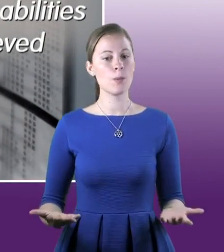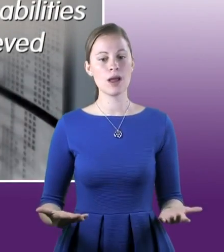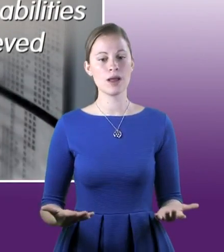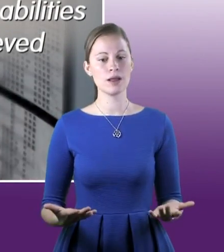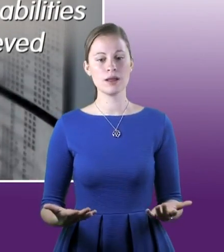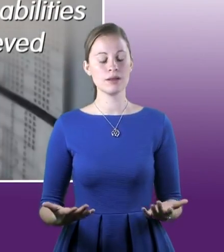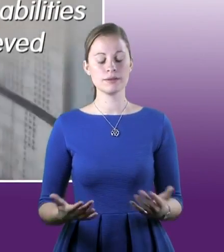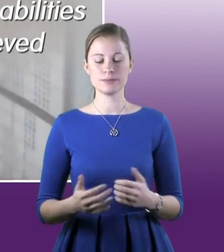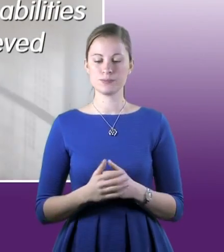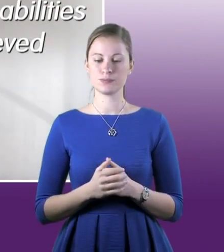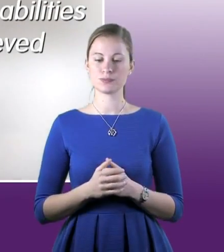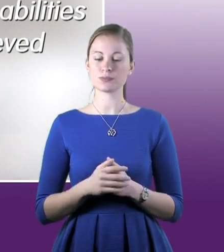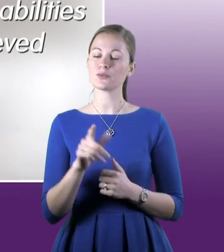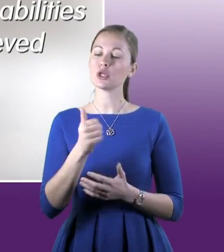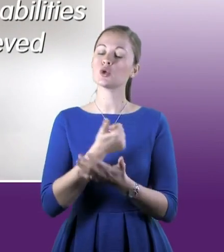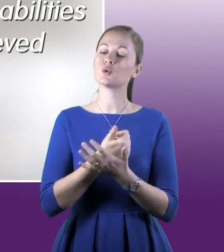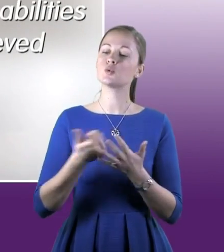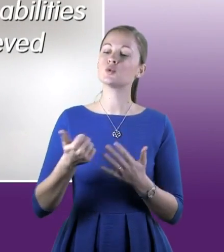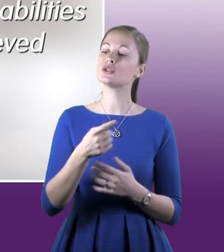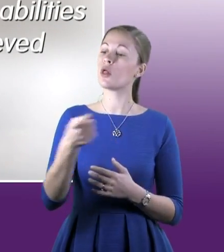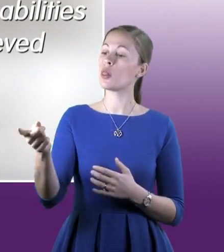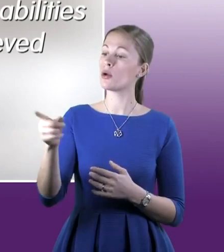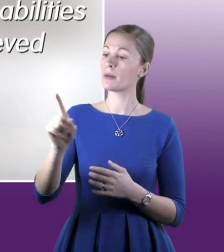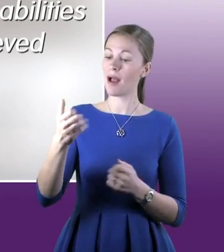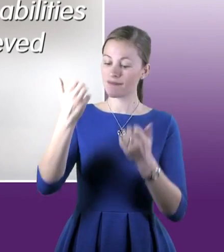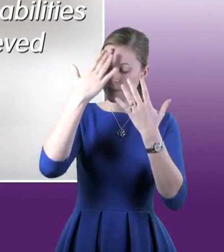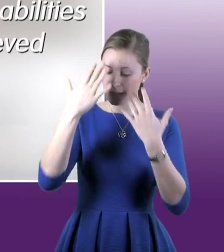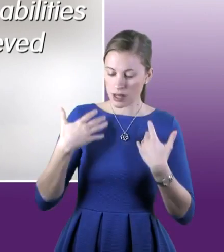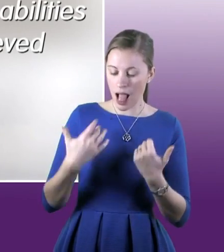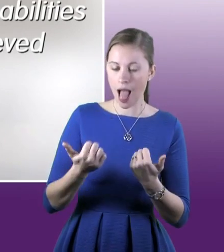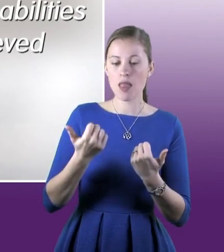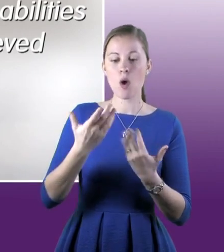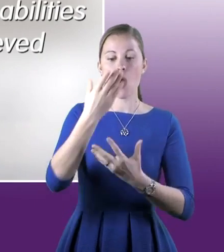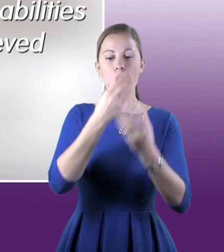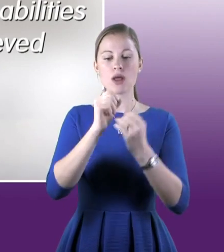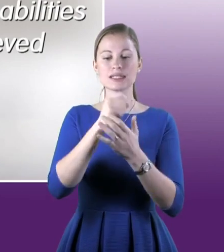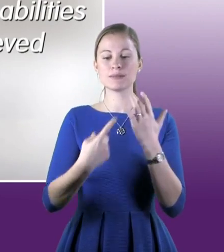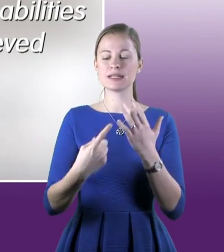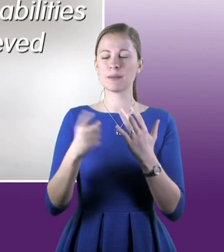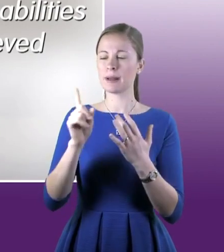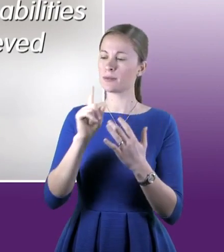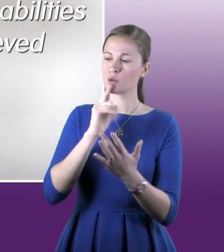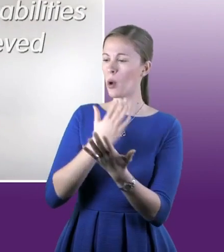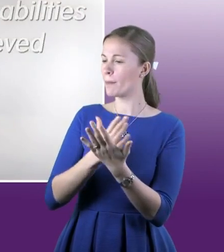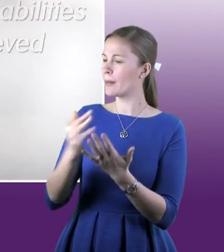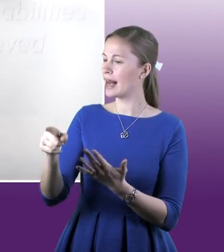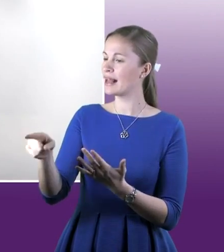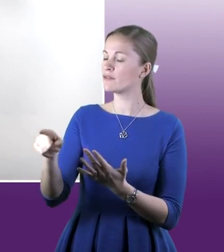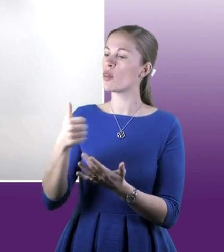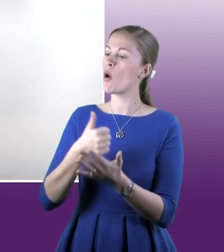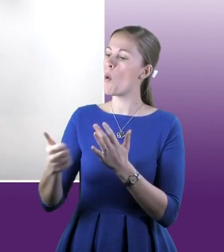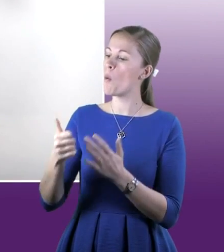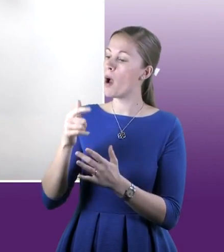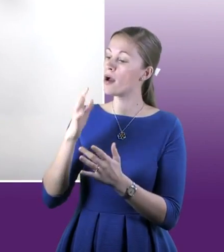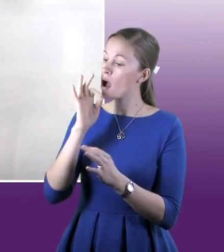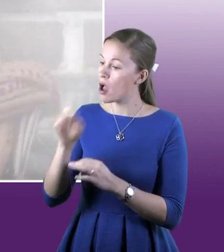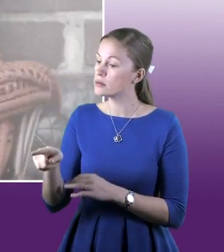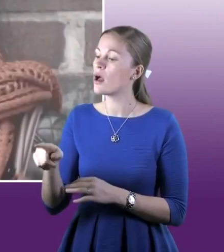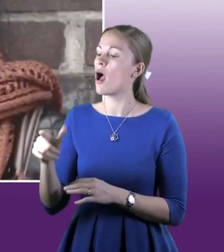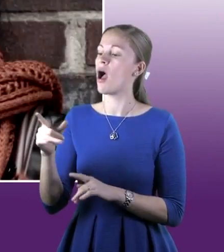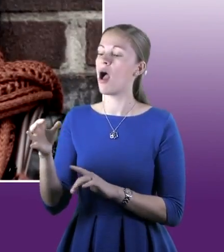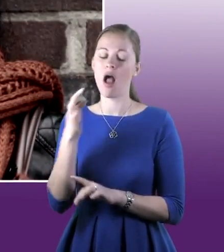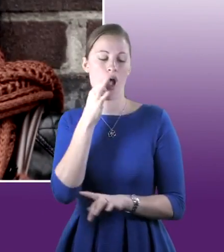learning disabilities aren't believed, and people tend to check their stories with the families. In doing so, they are placing